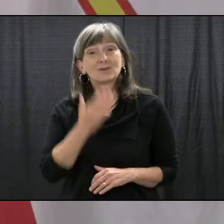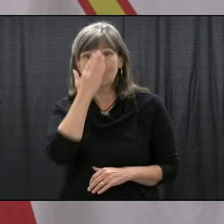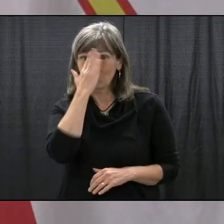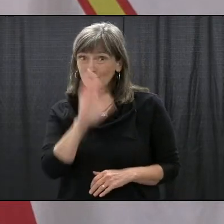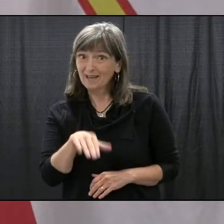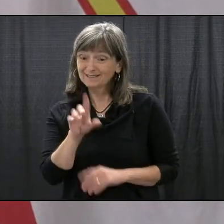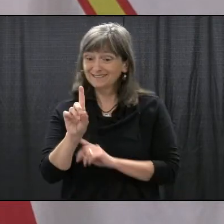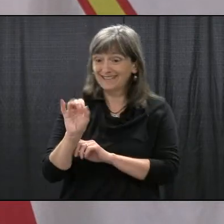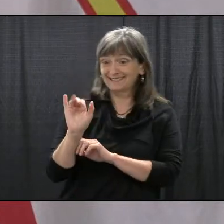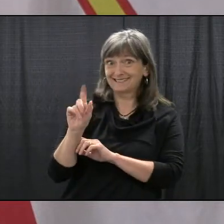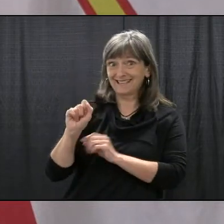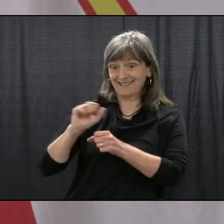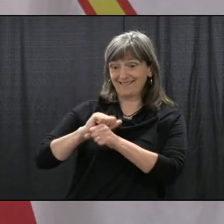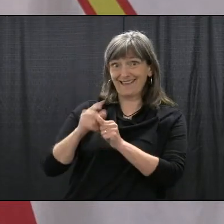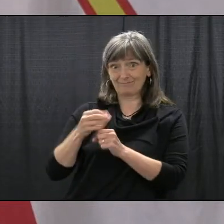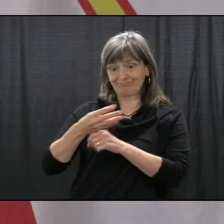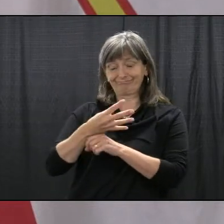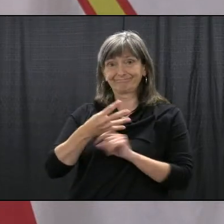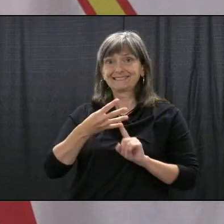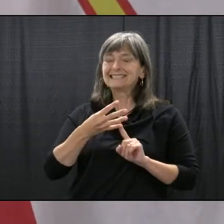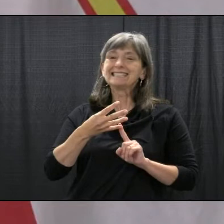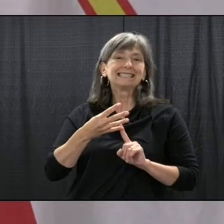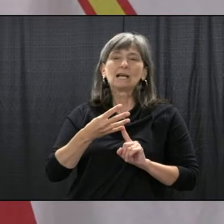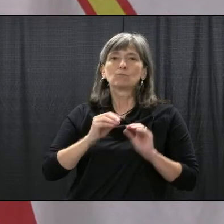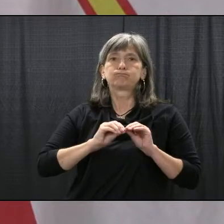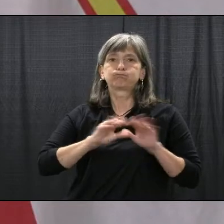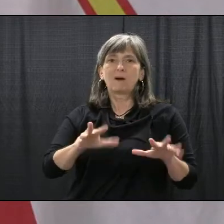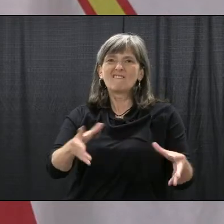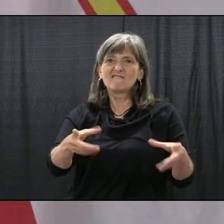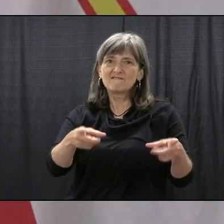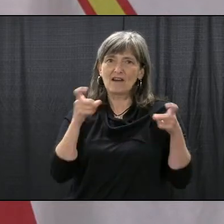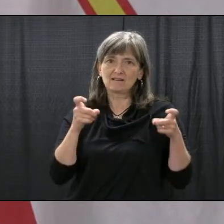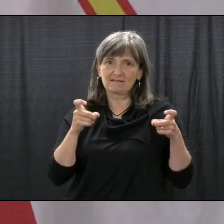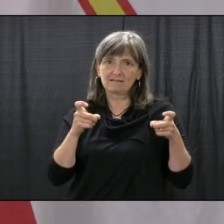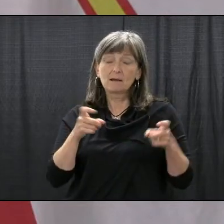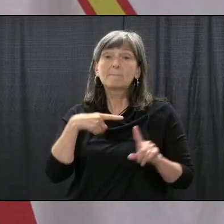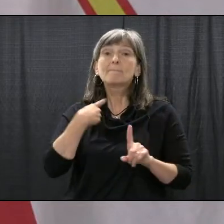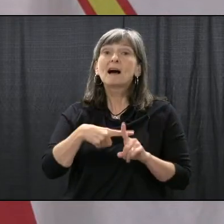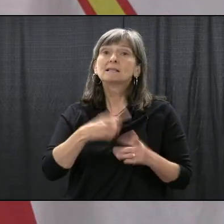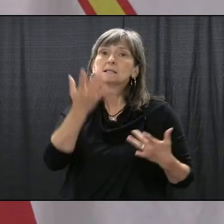more effectively than the original COVID strain and is more likely to cause severe illness.